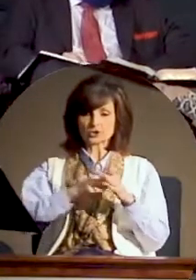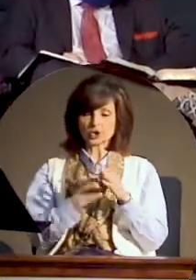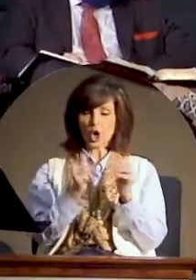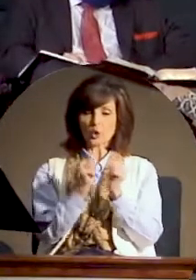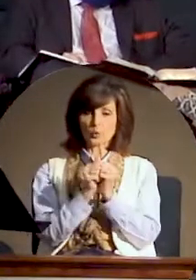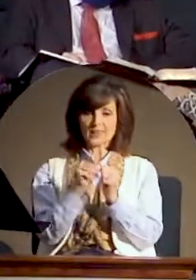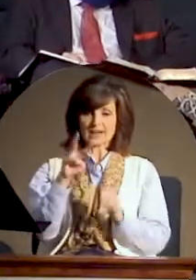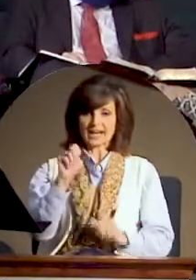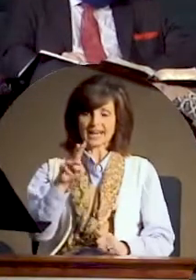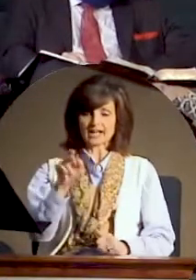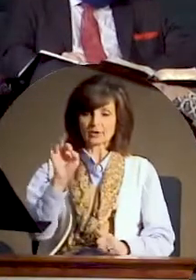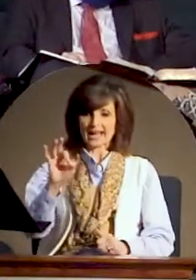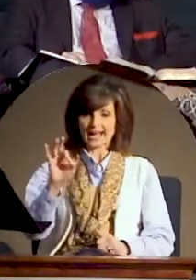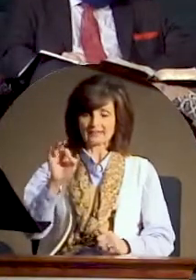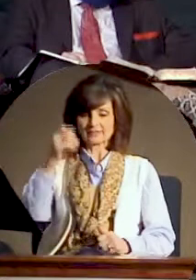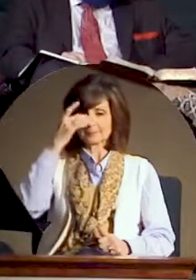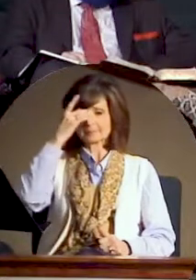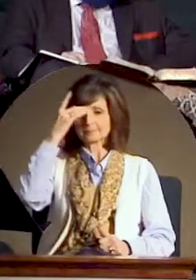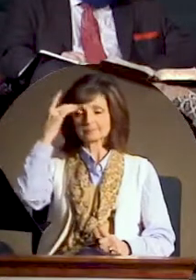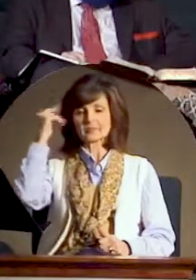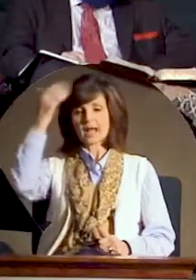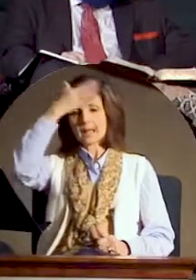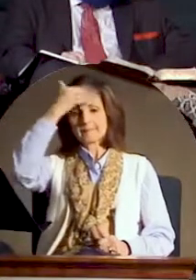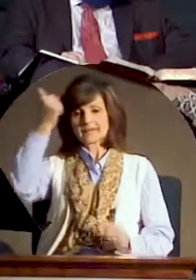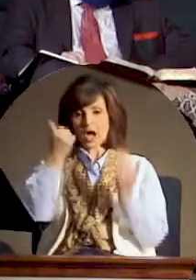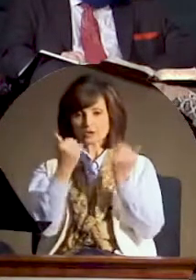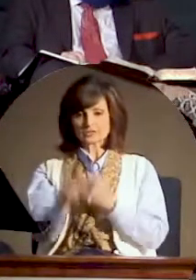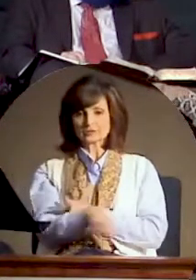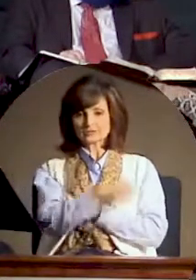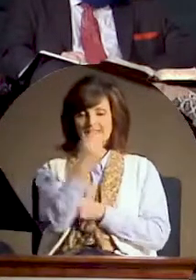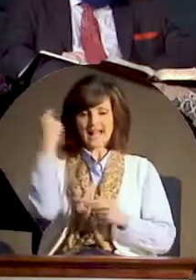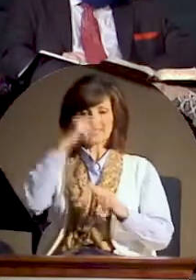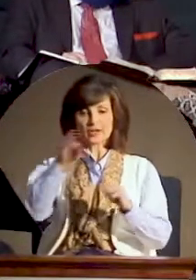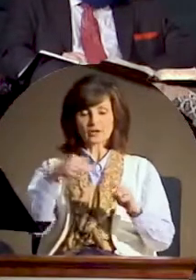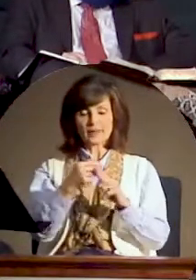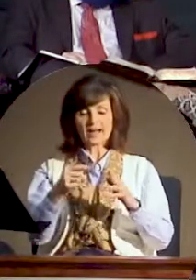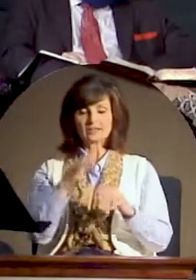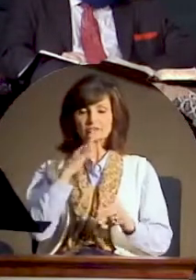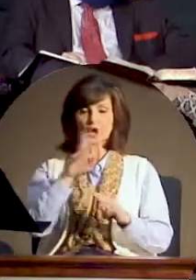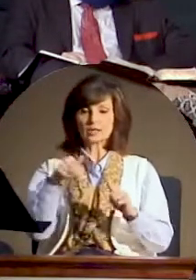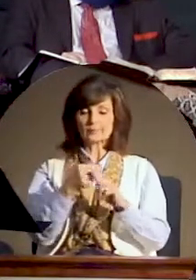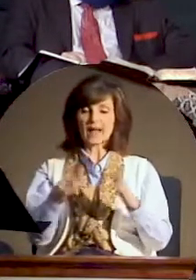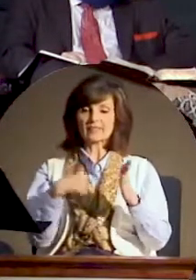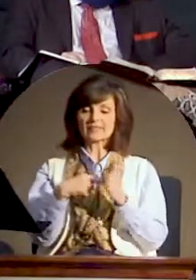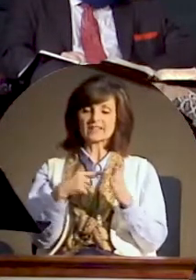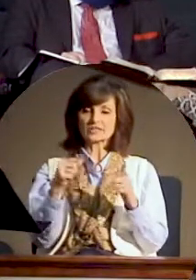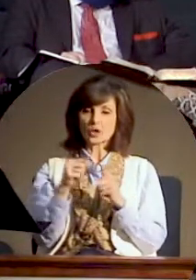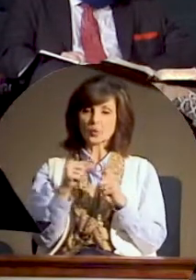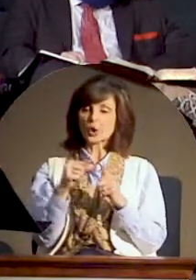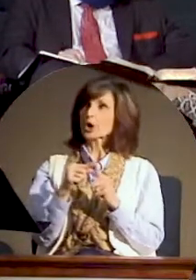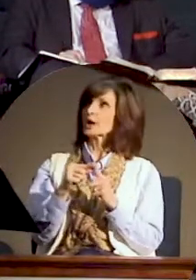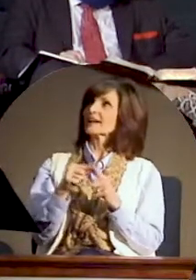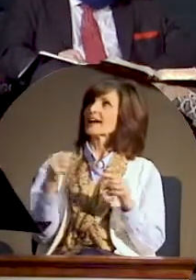letter F. Now, because of this day, I thought about maybe talking about this word, fight.